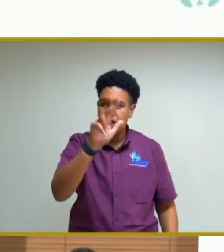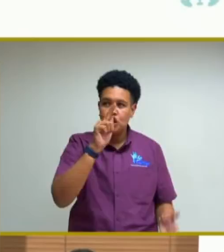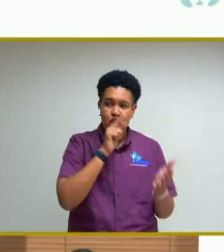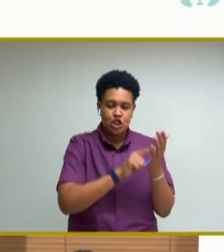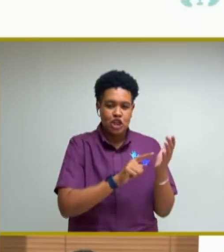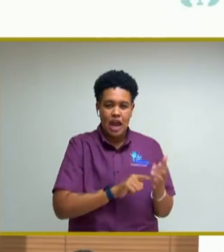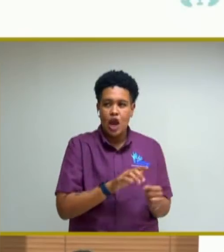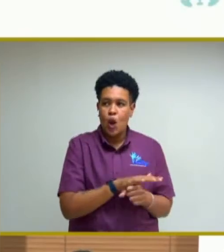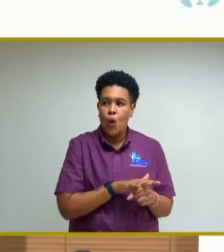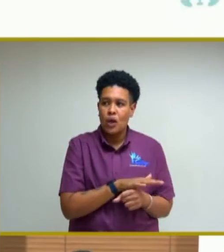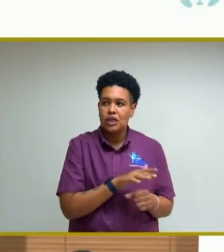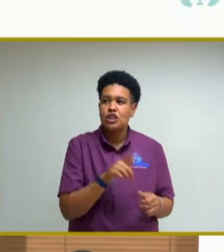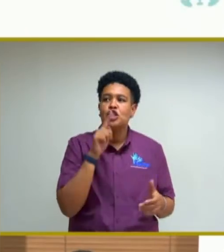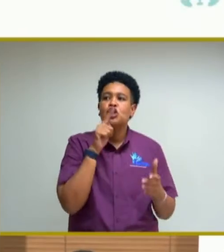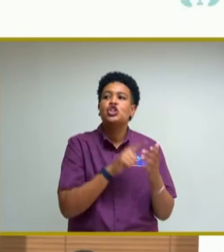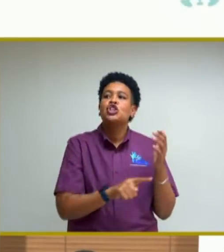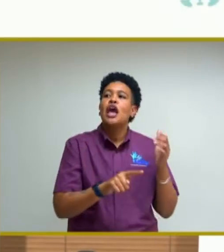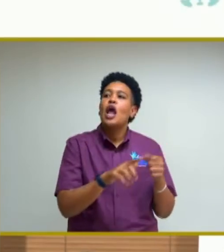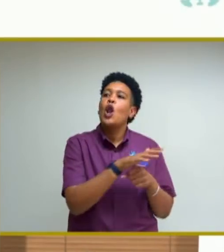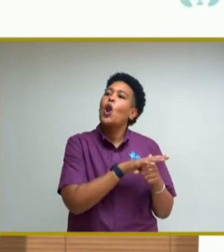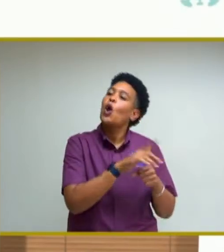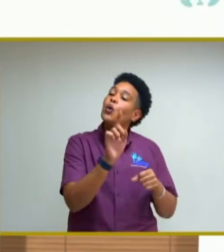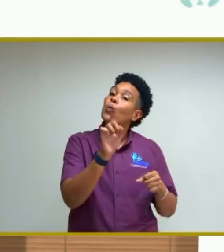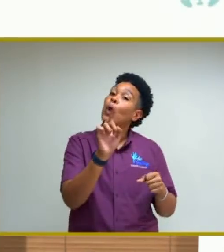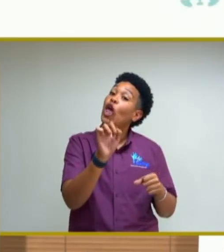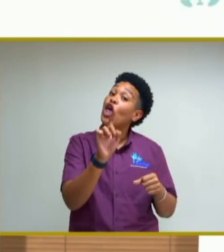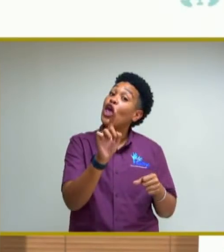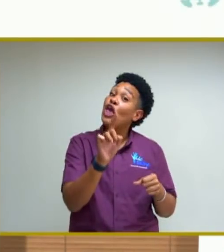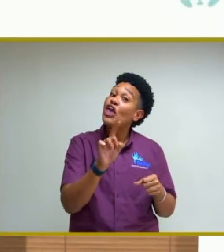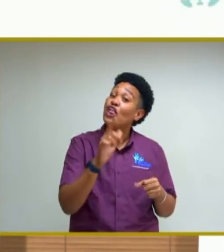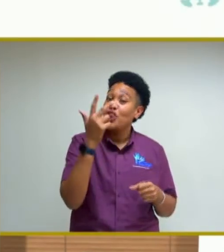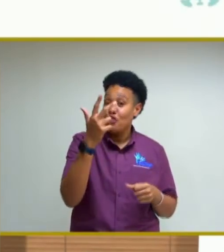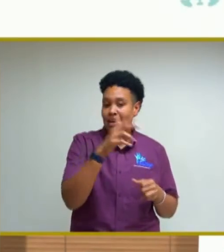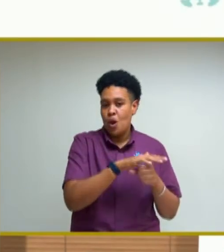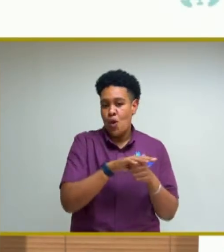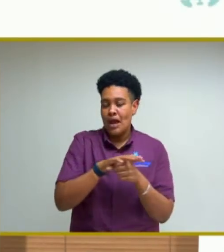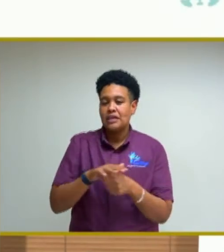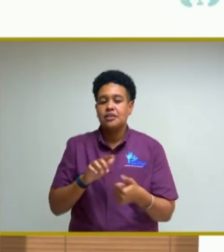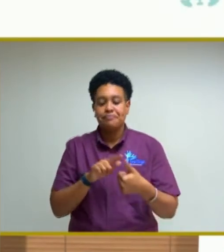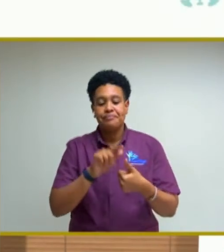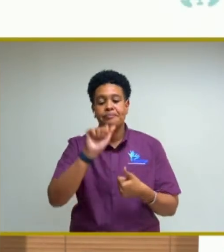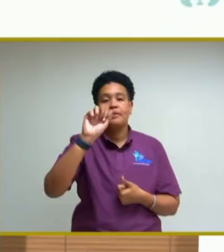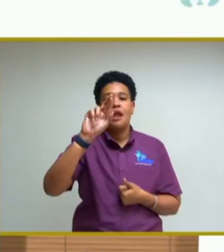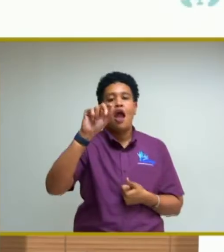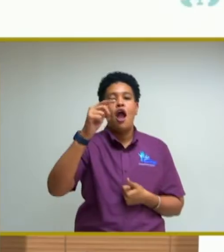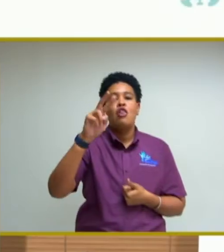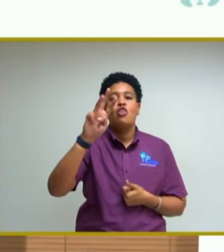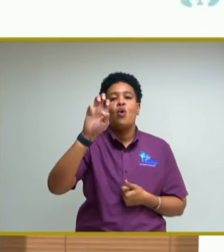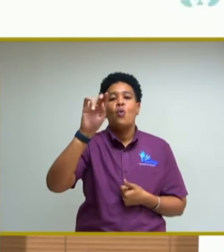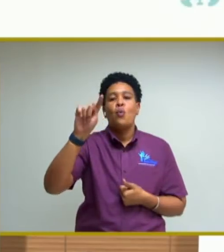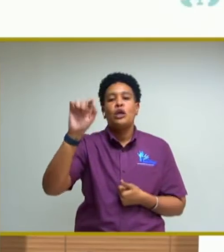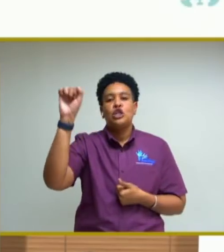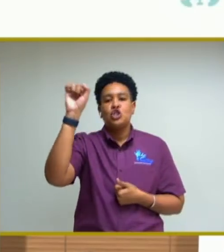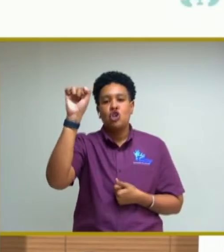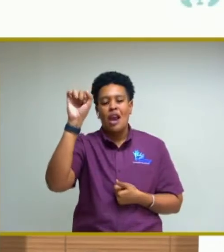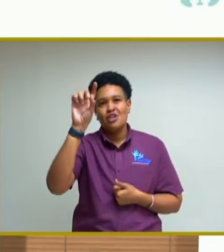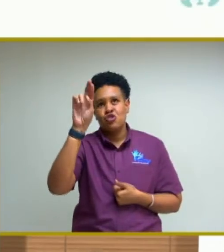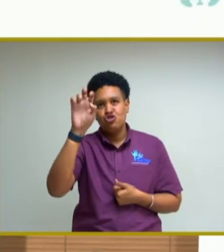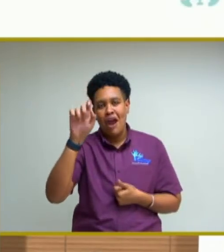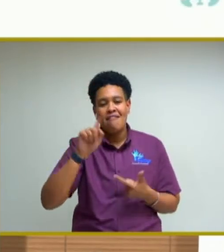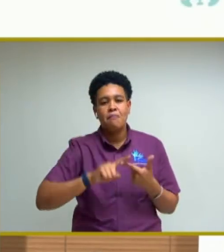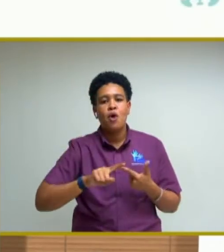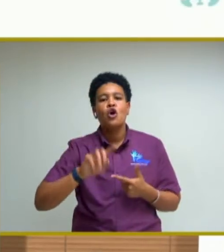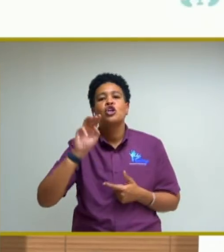There will be a checkpoint at the intersection of Arthur Wint Drive and Mountain View Avenue. So there will